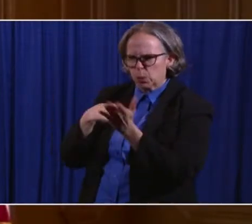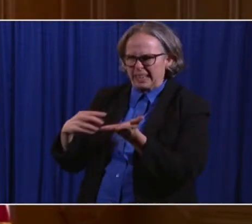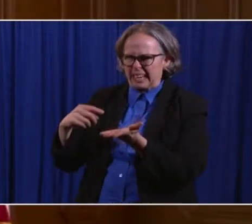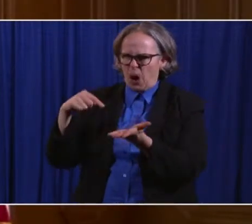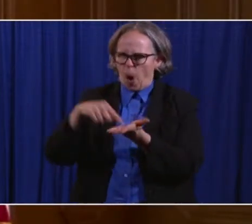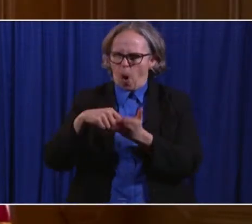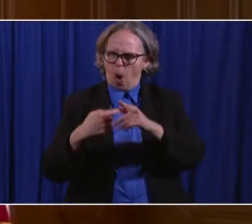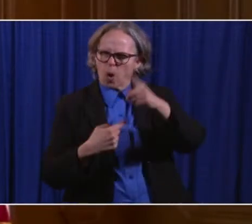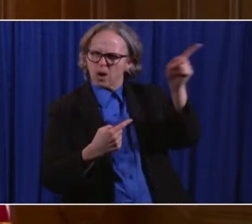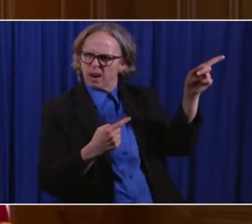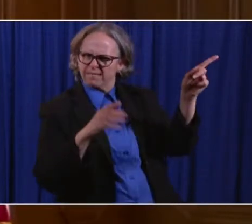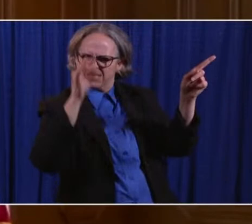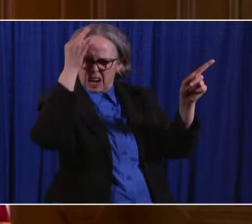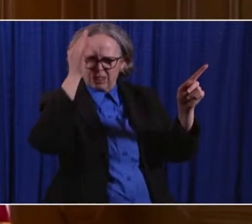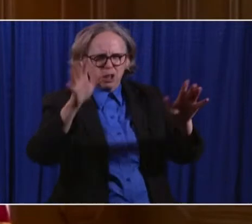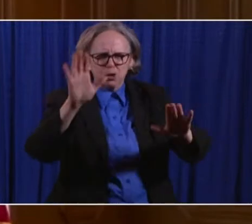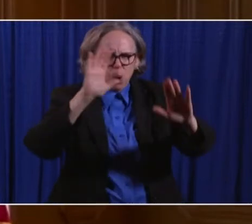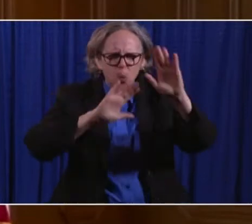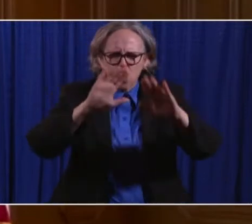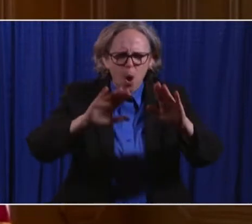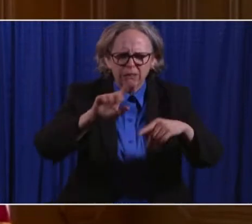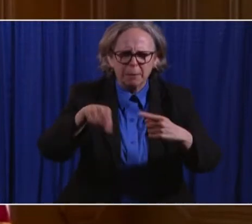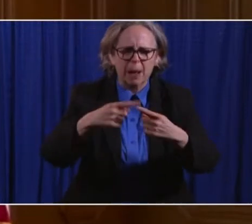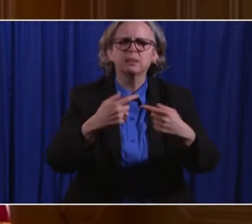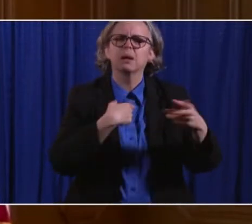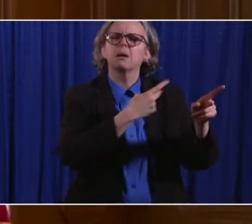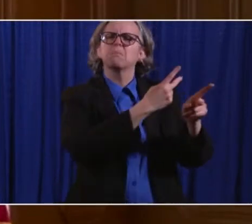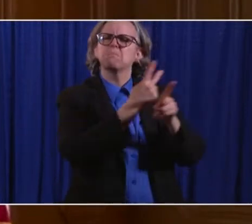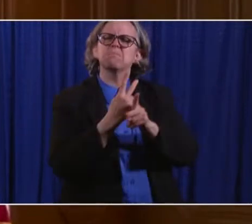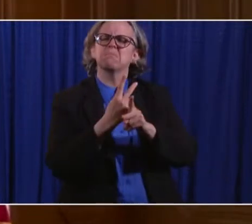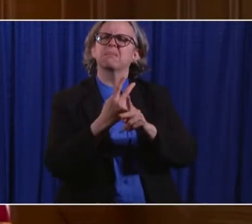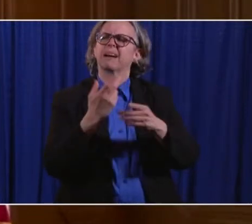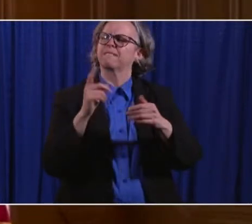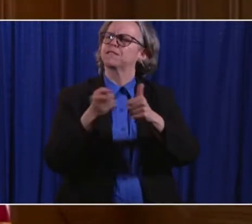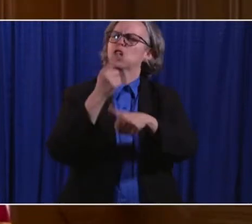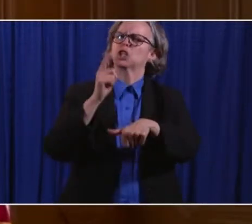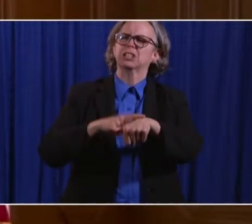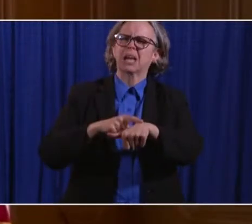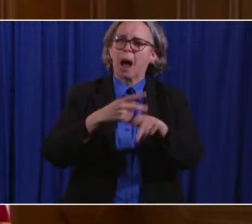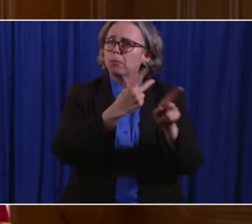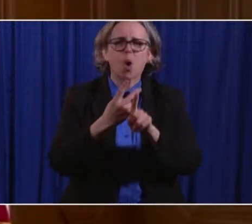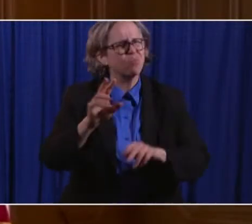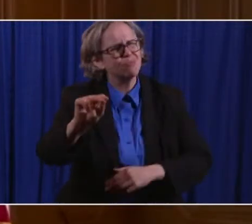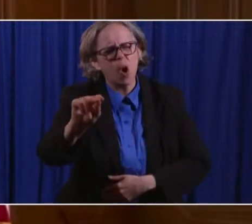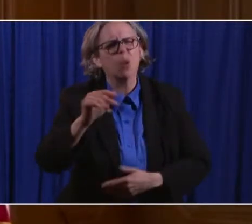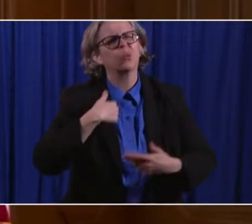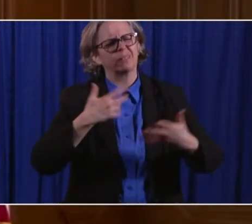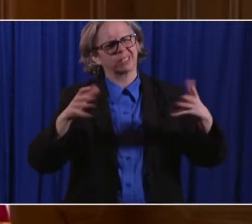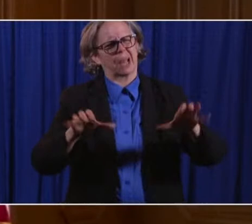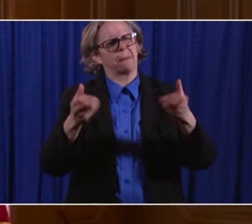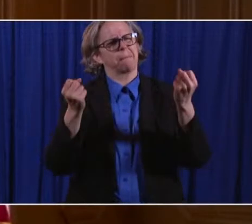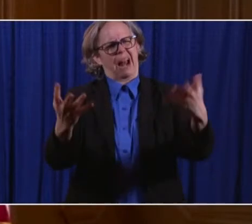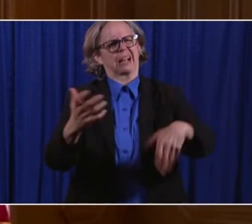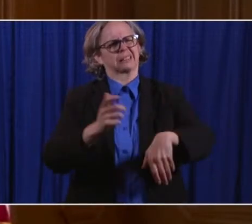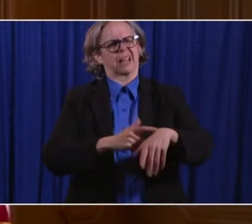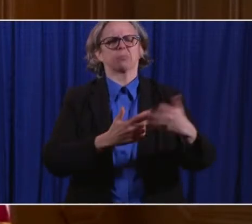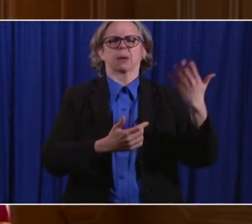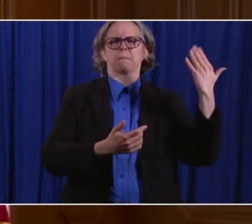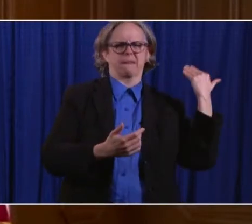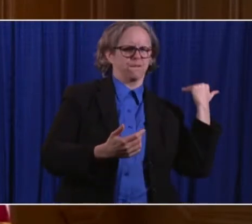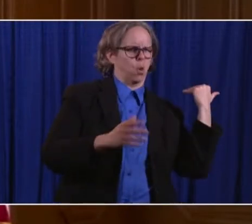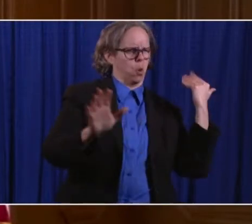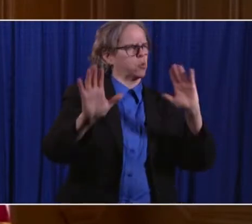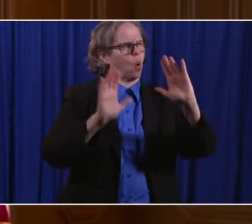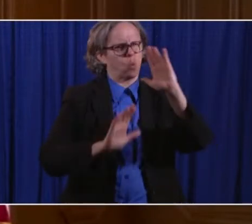to be expected as we went into this pandemic. But I